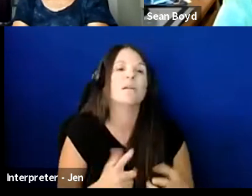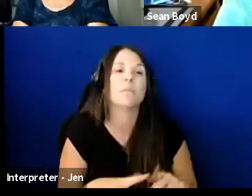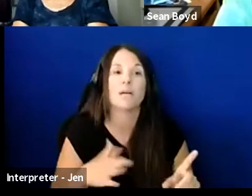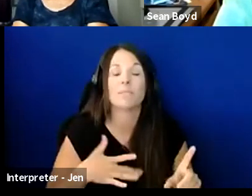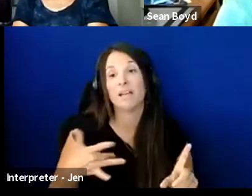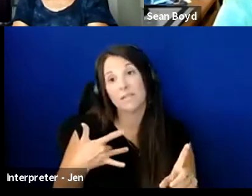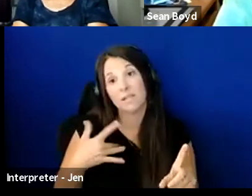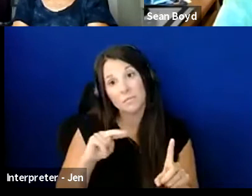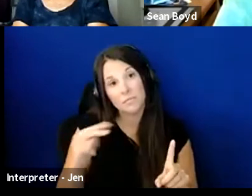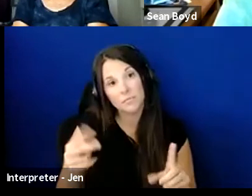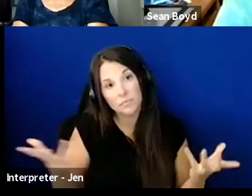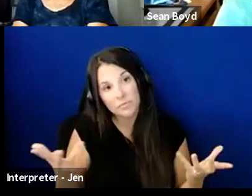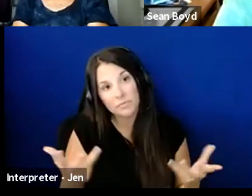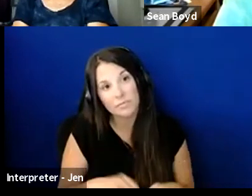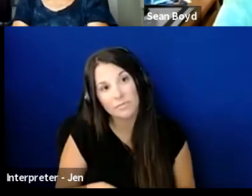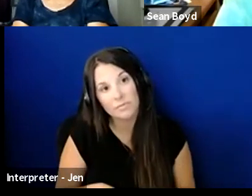that